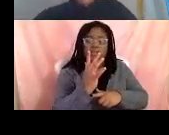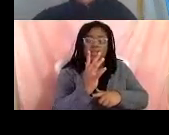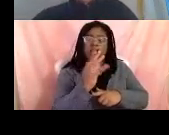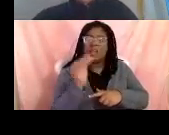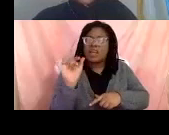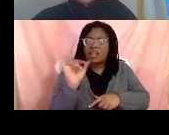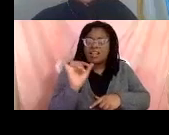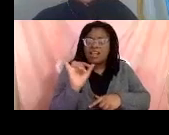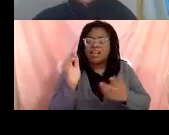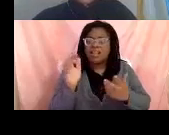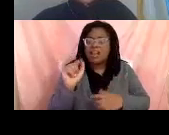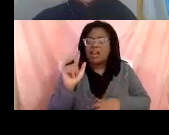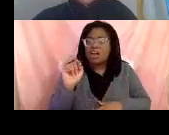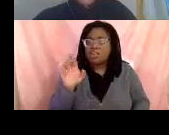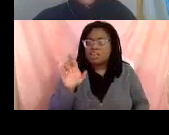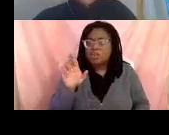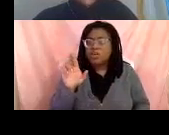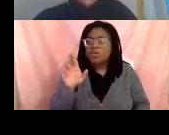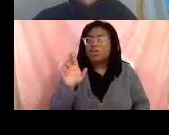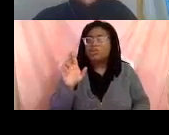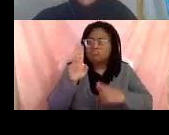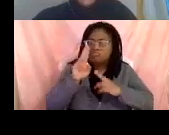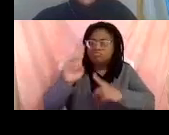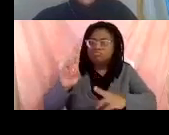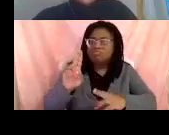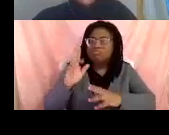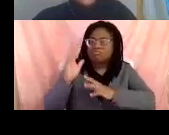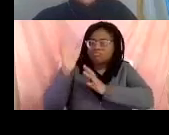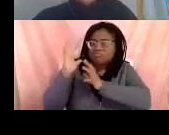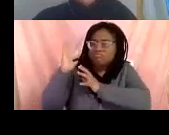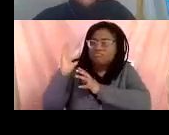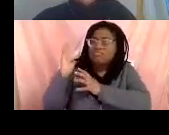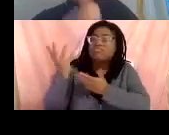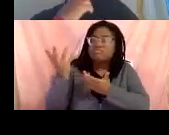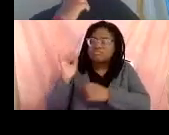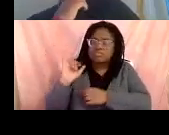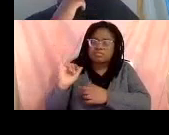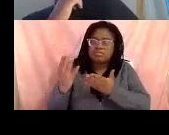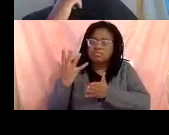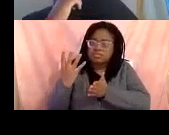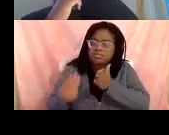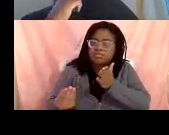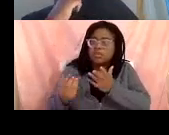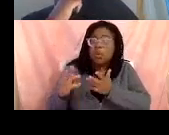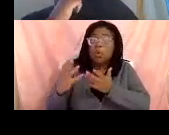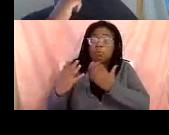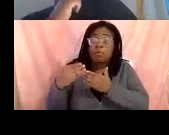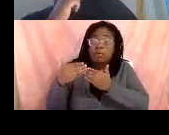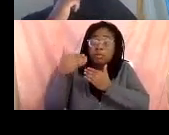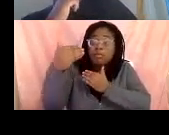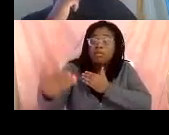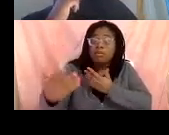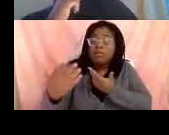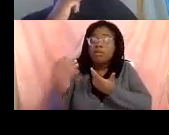almost like the altar paying homage to the ancestors or to an ancestor that has gone ahead that